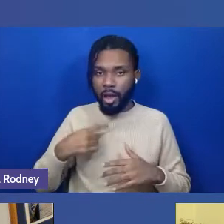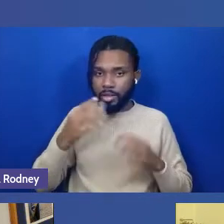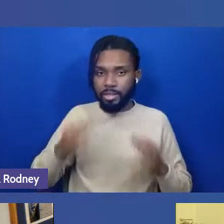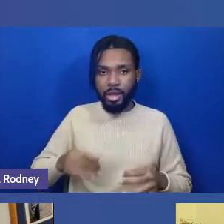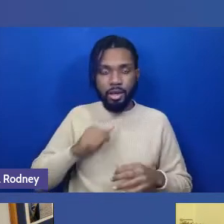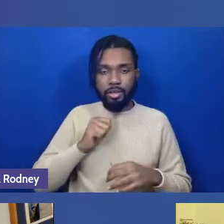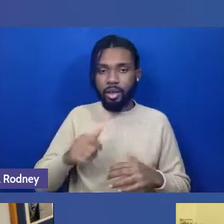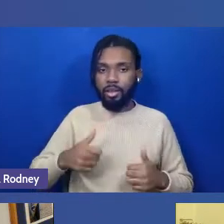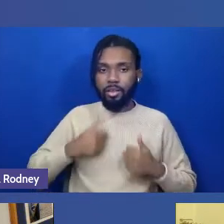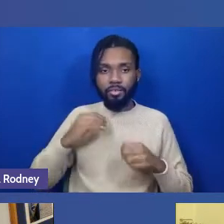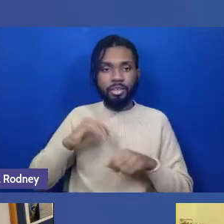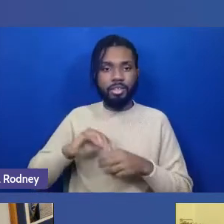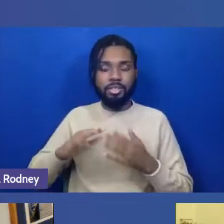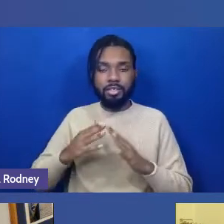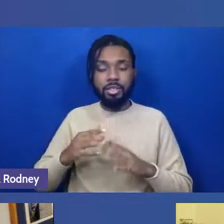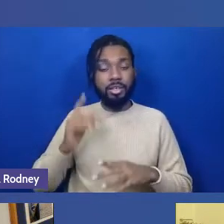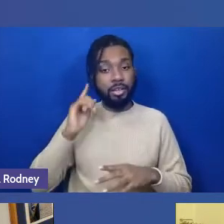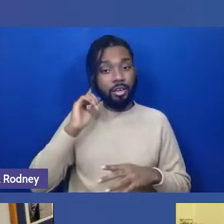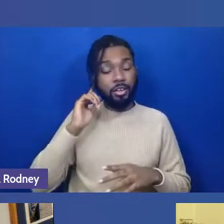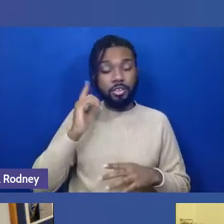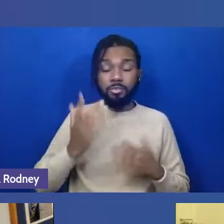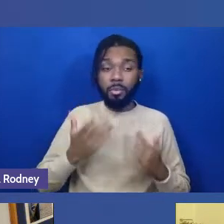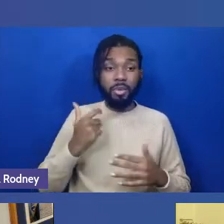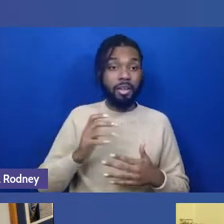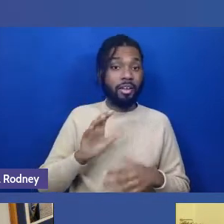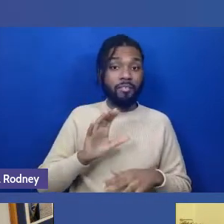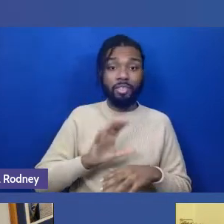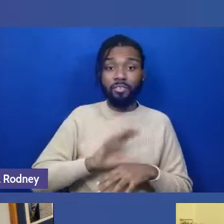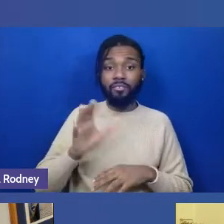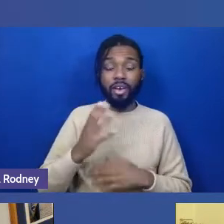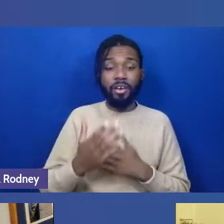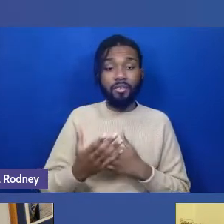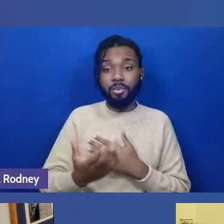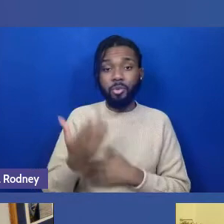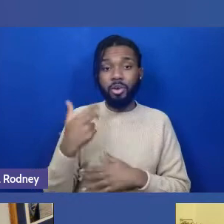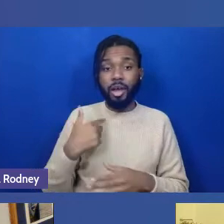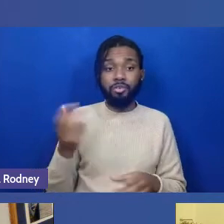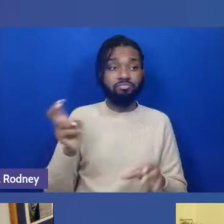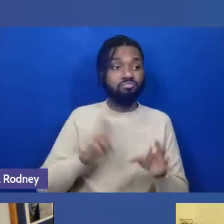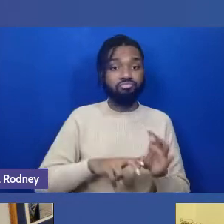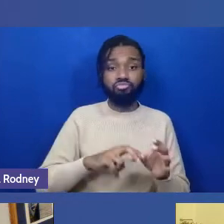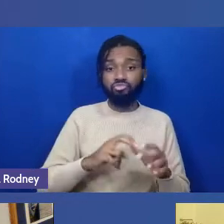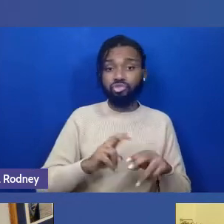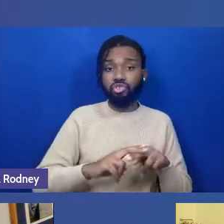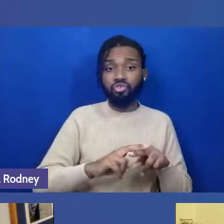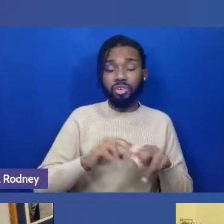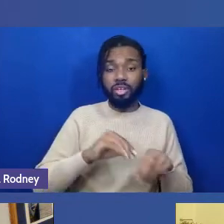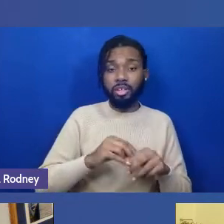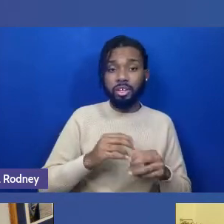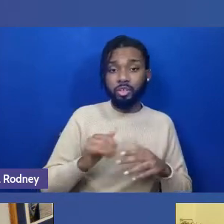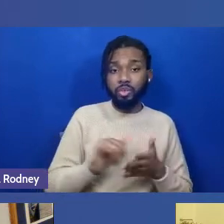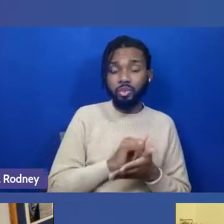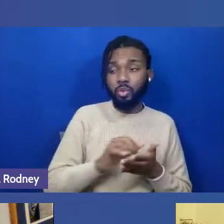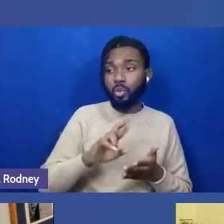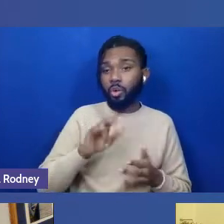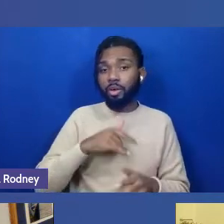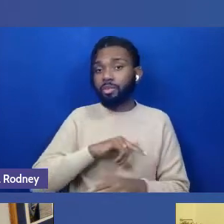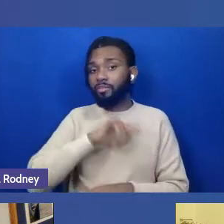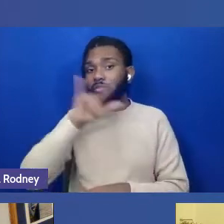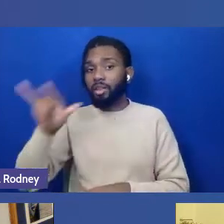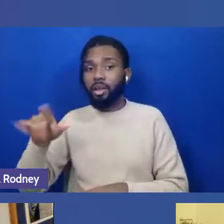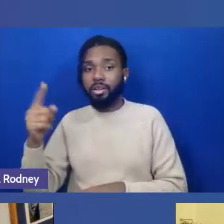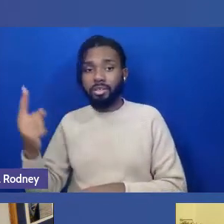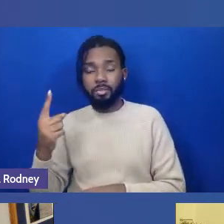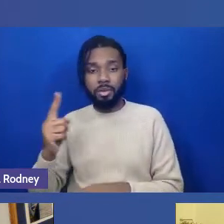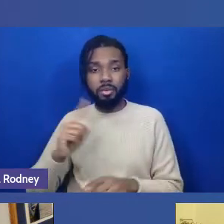always away from home. Either I was like at 5 a.m. kind of like rolling onto the train to New York, or I was like, you know, like flying somewhere. And honestly, like